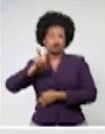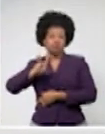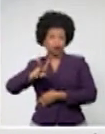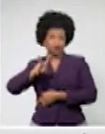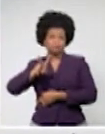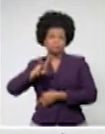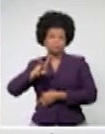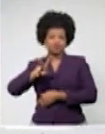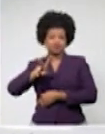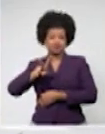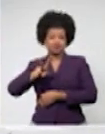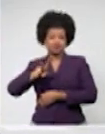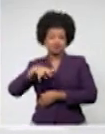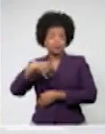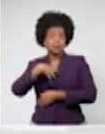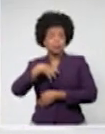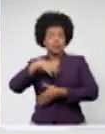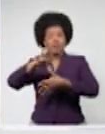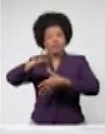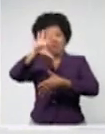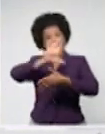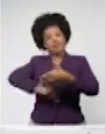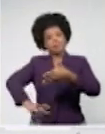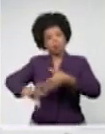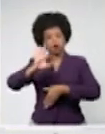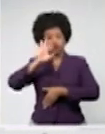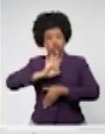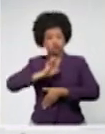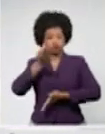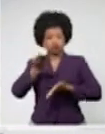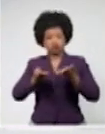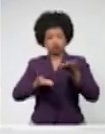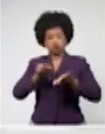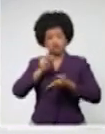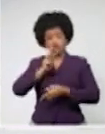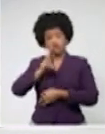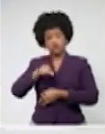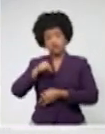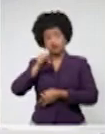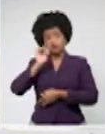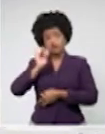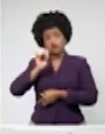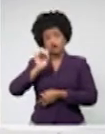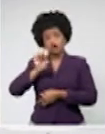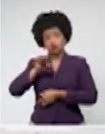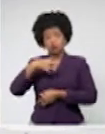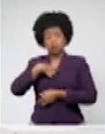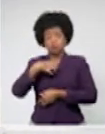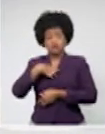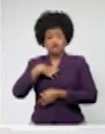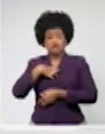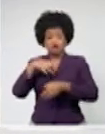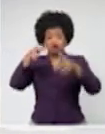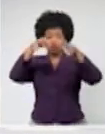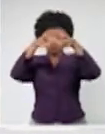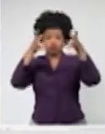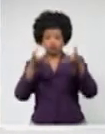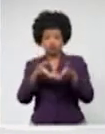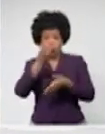yesterday, and the mortality rate in Cuba reaches 3.17%, which, when we compared to the regional rate